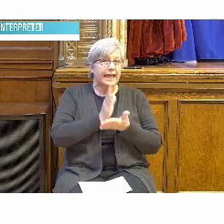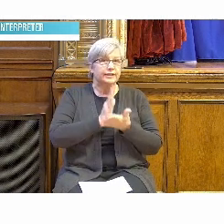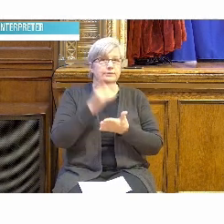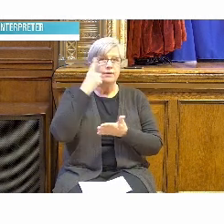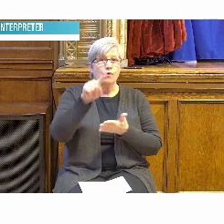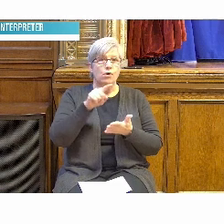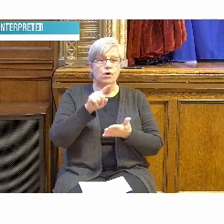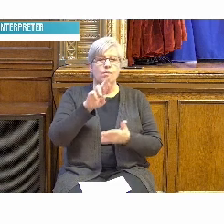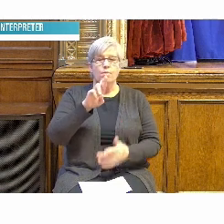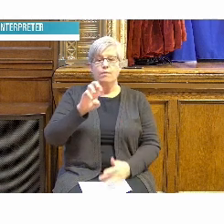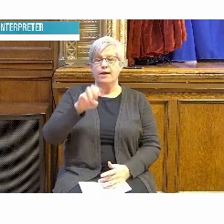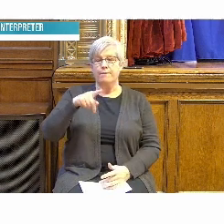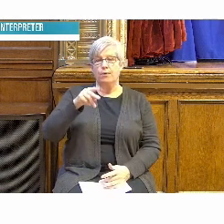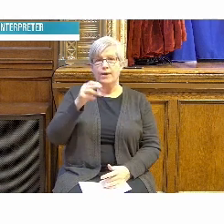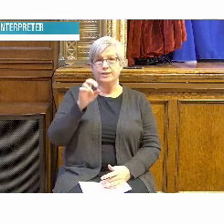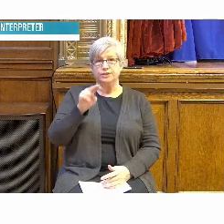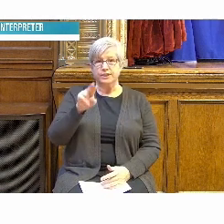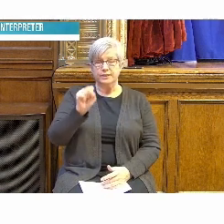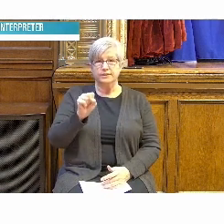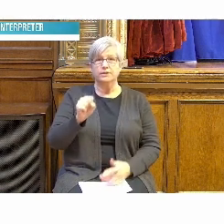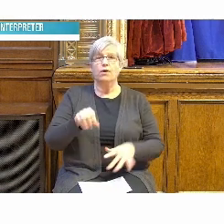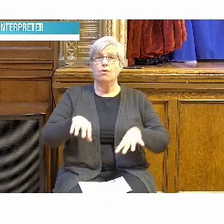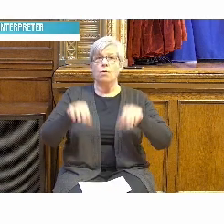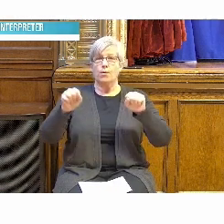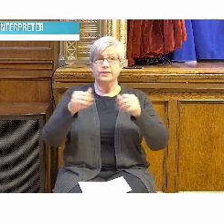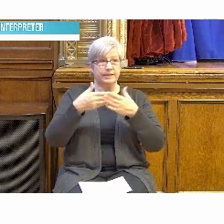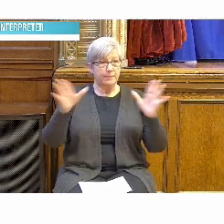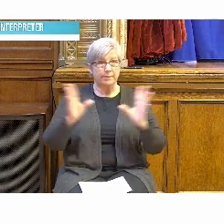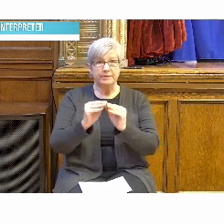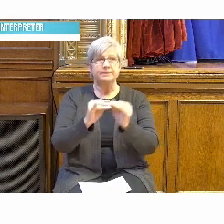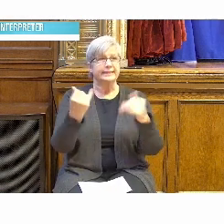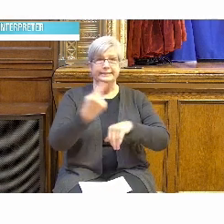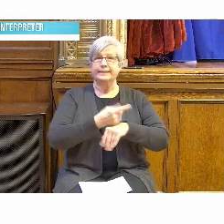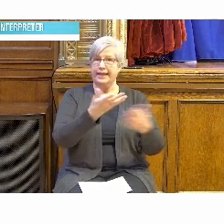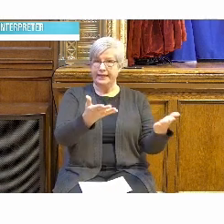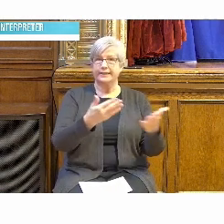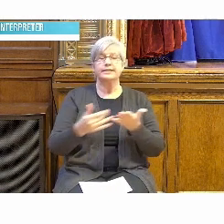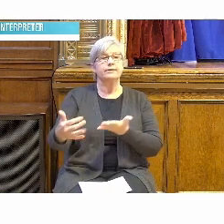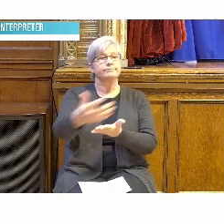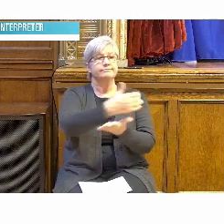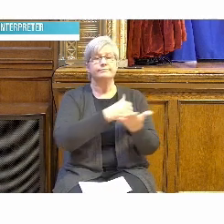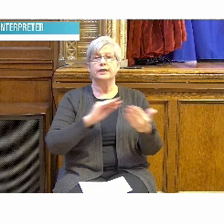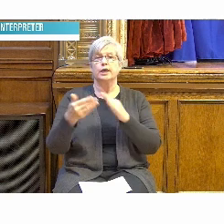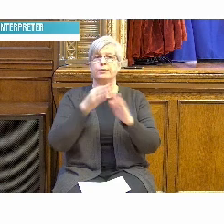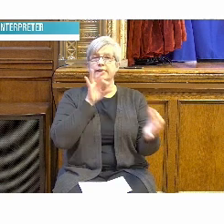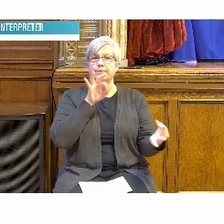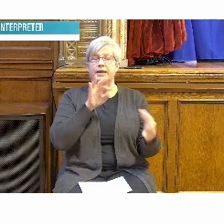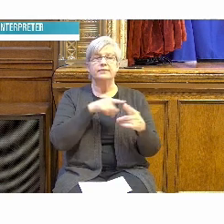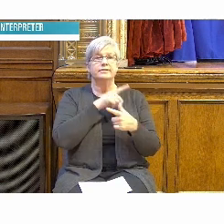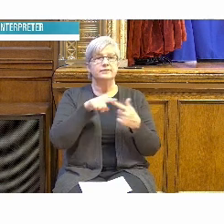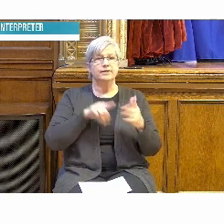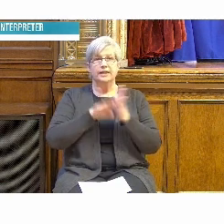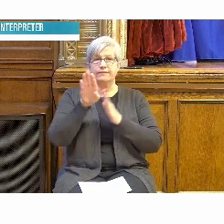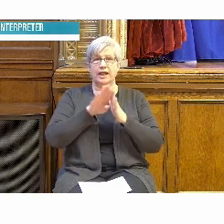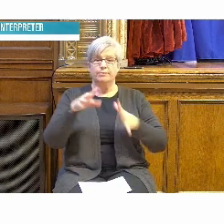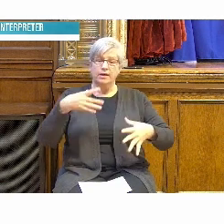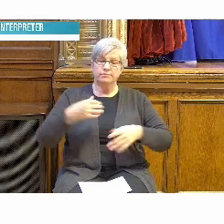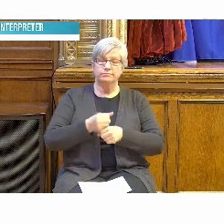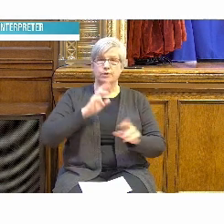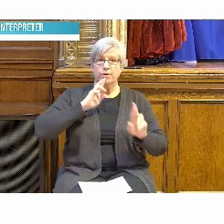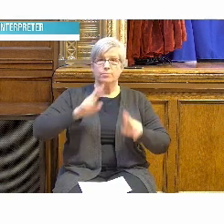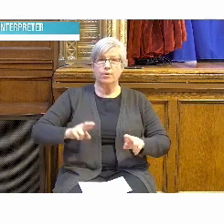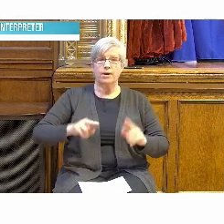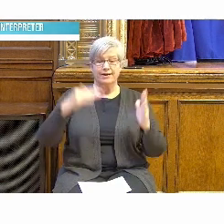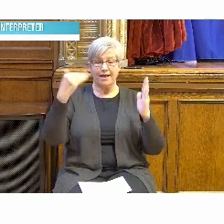for reparations, hold public hearings like we're having today to gather community input, develop a comprehensive report outlining